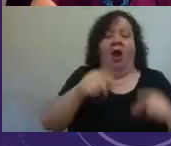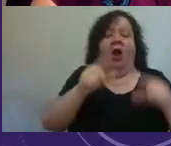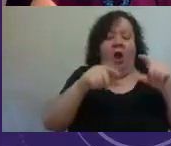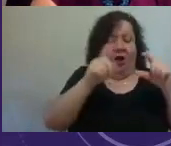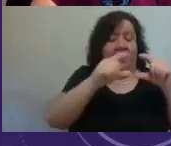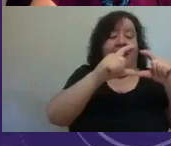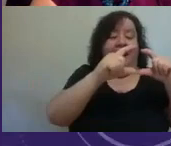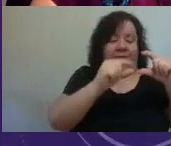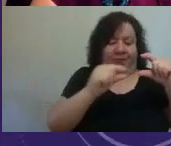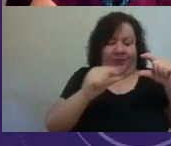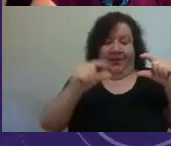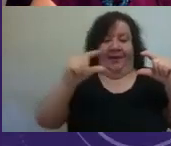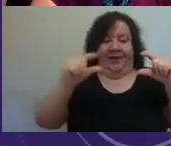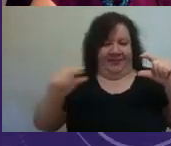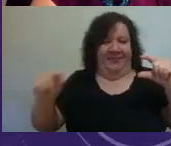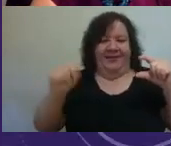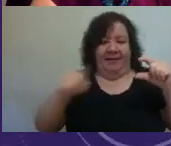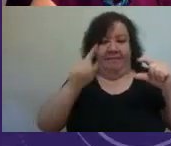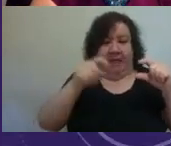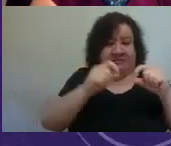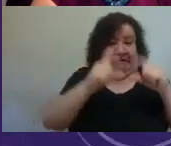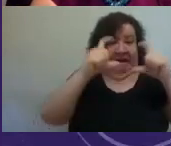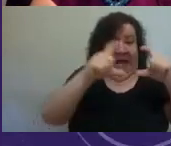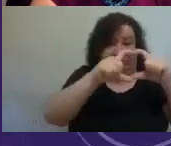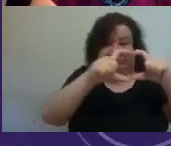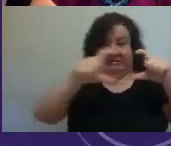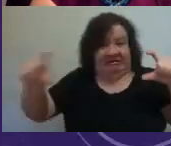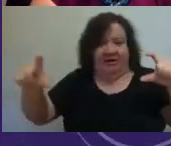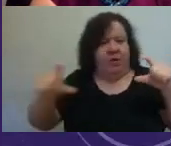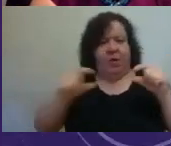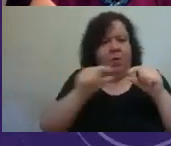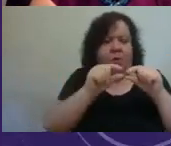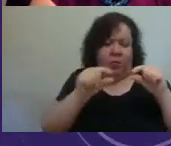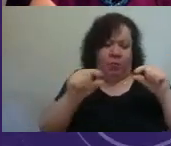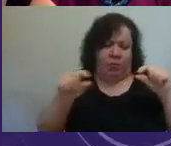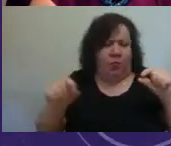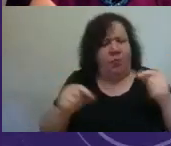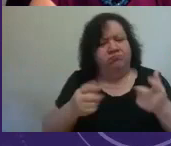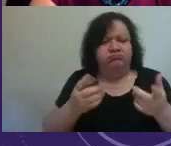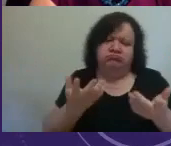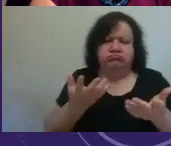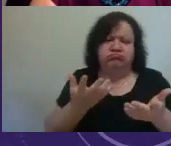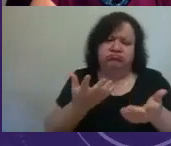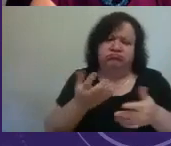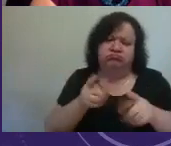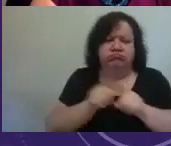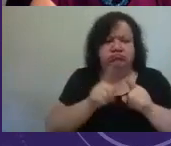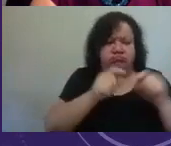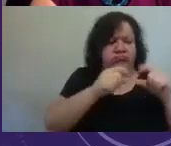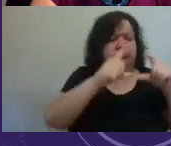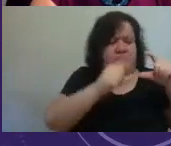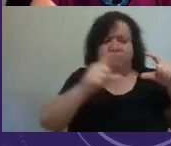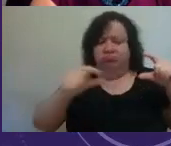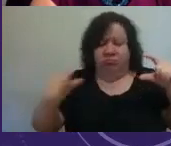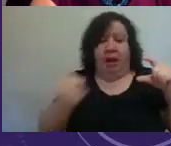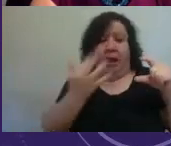a limit, but just try not to go too long. And I think you want to be short. You